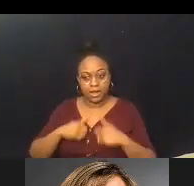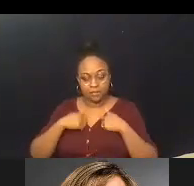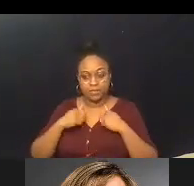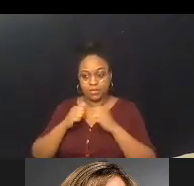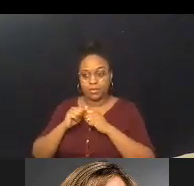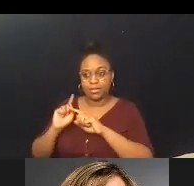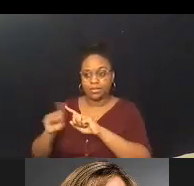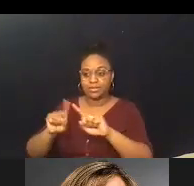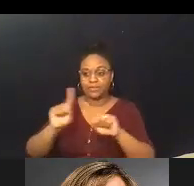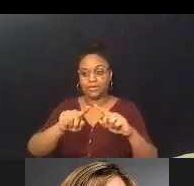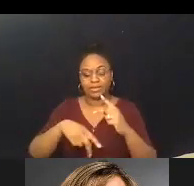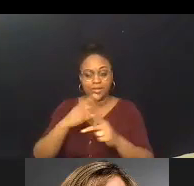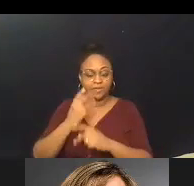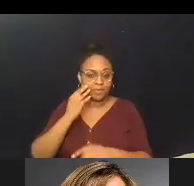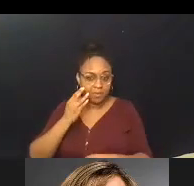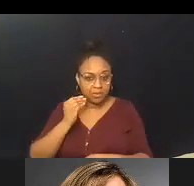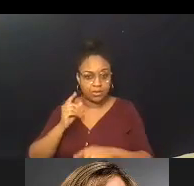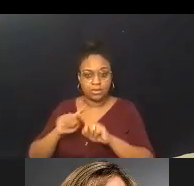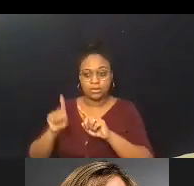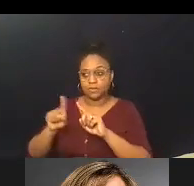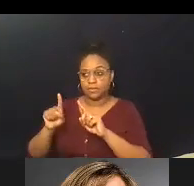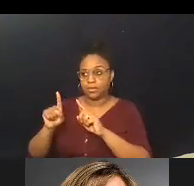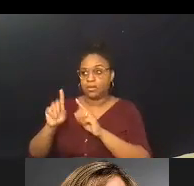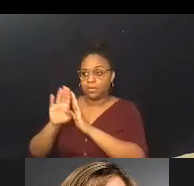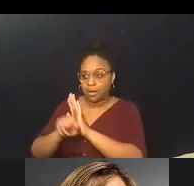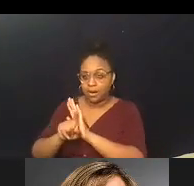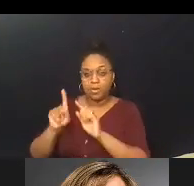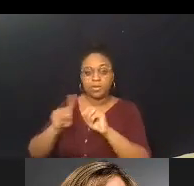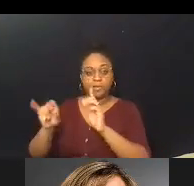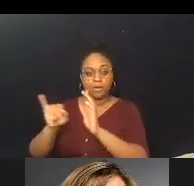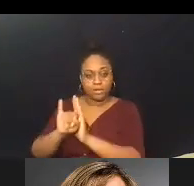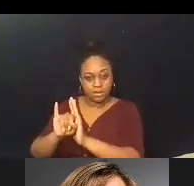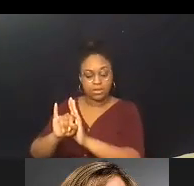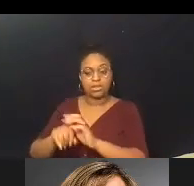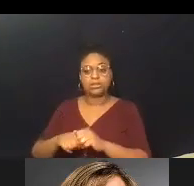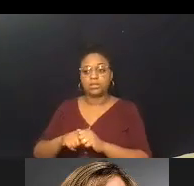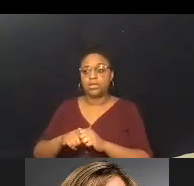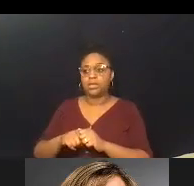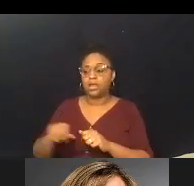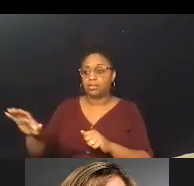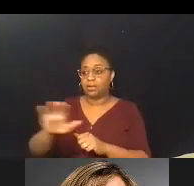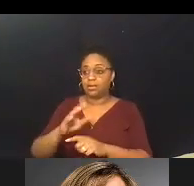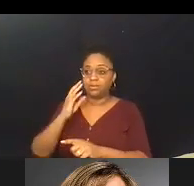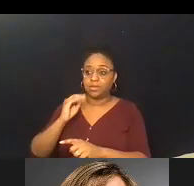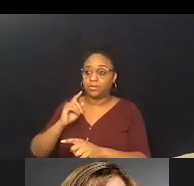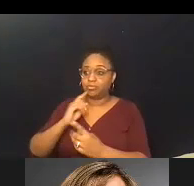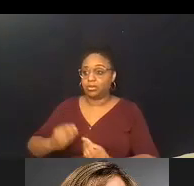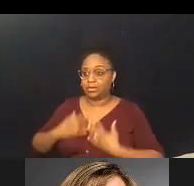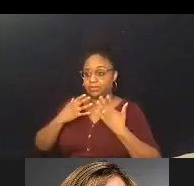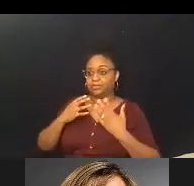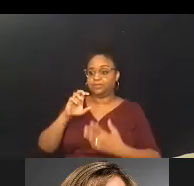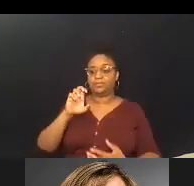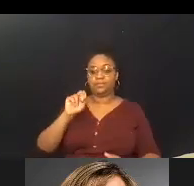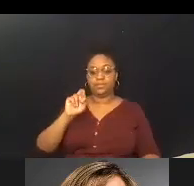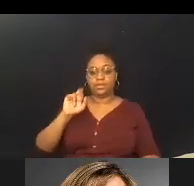experiences, with lots of different kinds of backgrounds and identities. And I feel so enriched by them, and by learning about